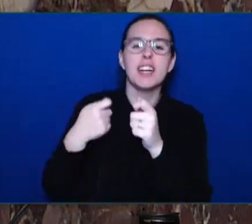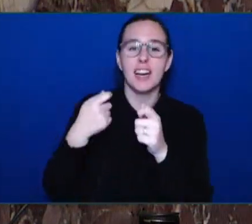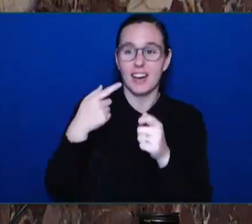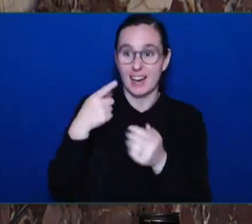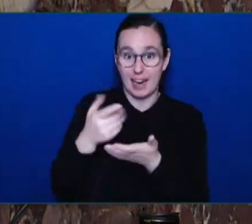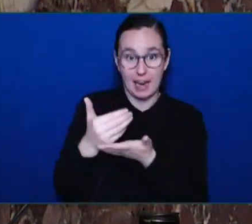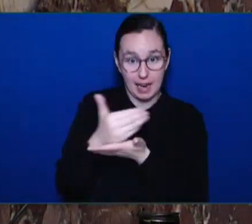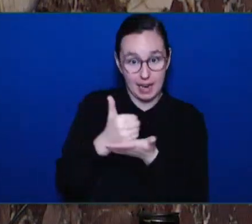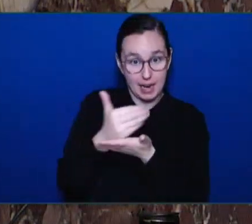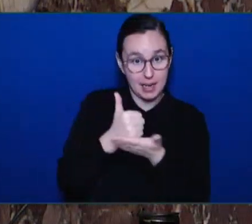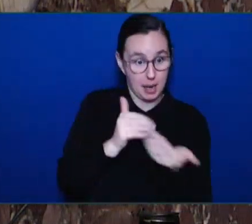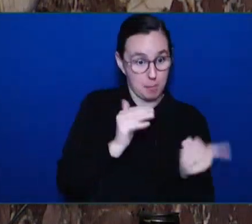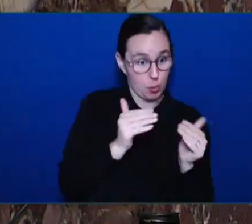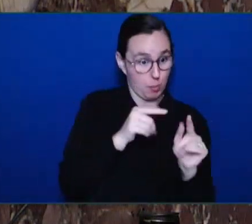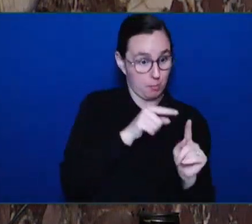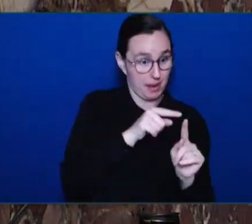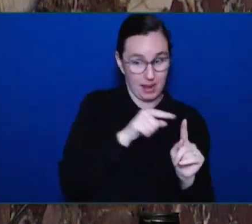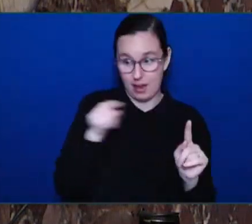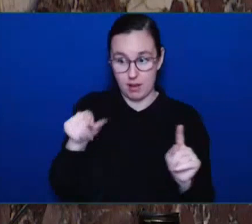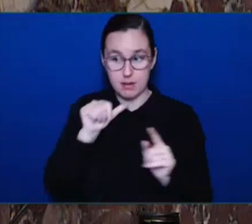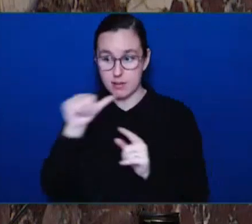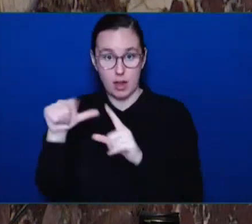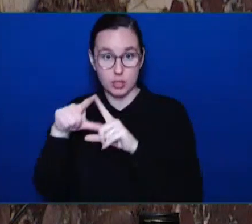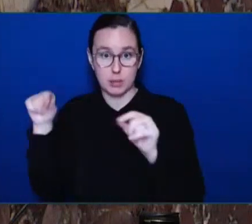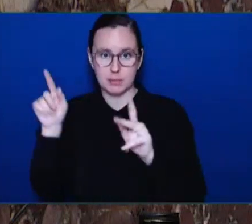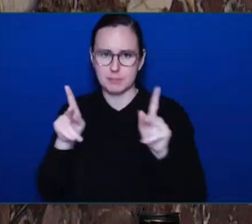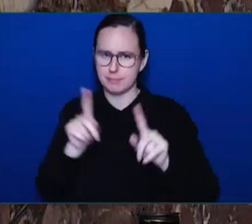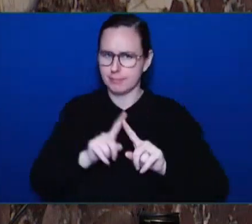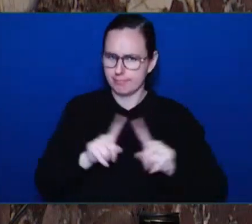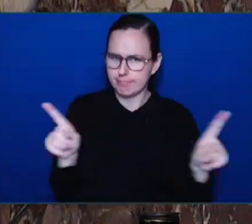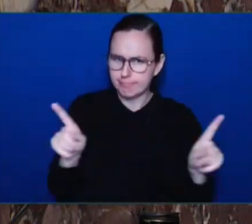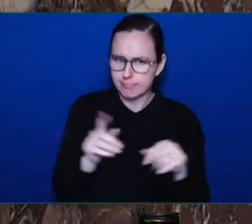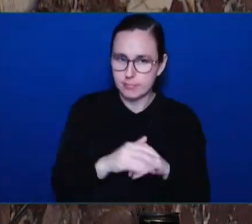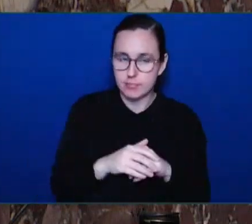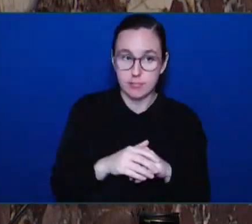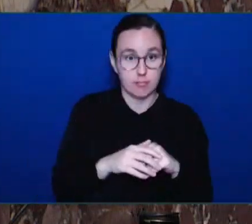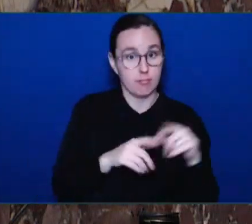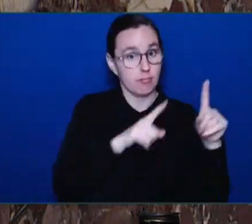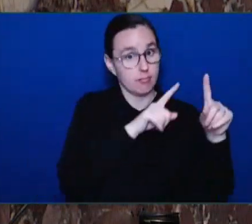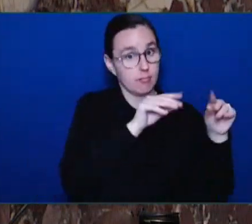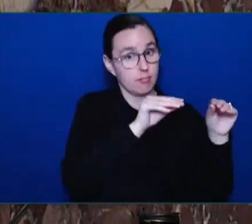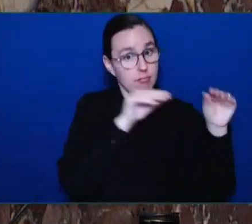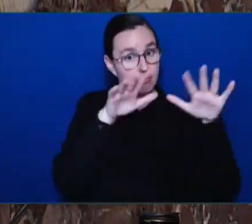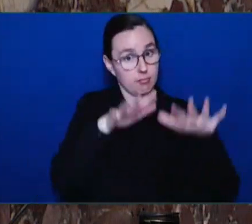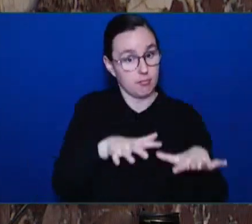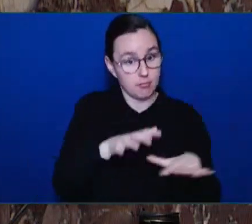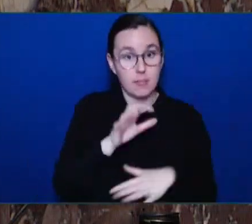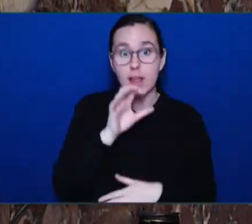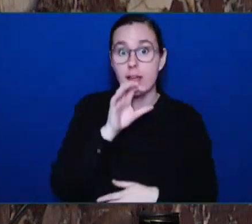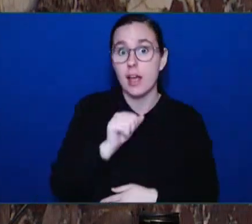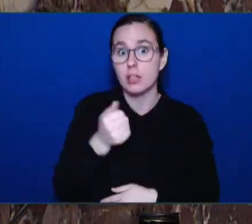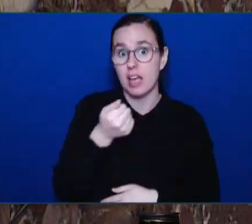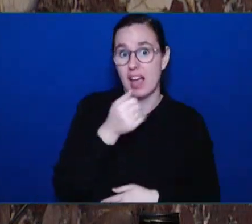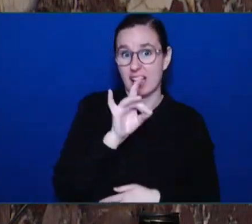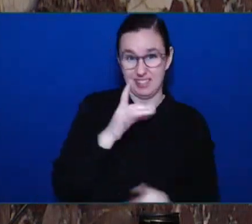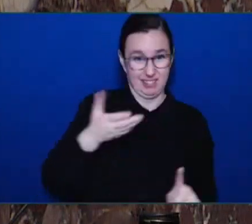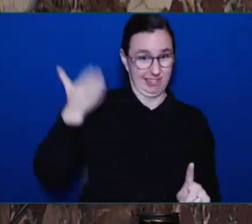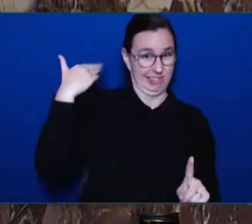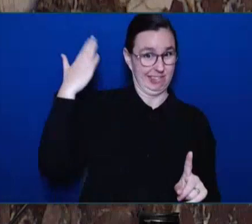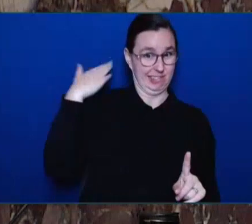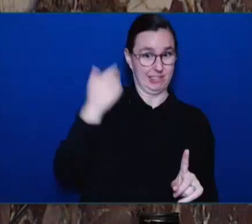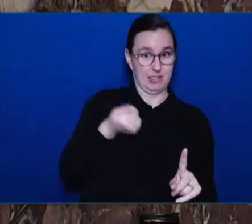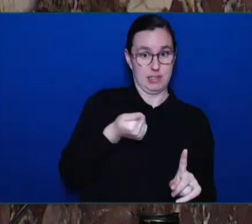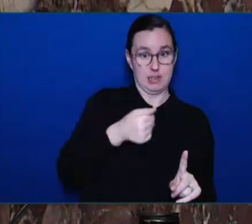who immigrated to Steveston aged 18 in 1883, worked tirelessly for fair treatment of Japanese Canadians in their home of